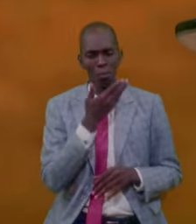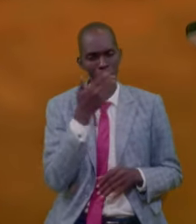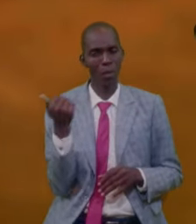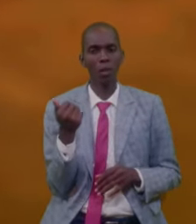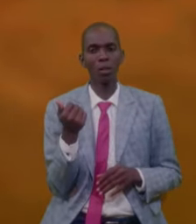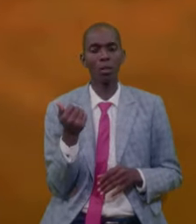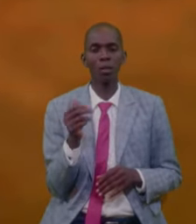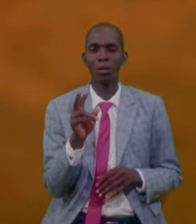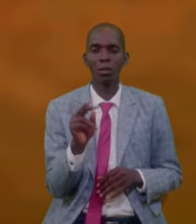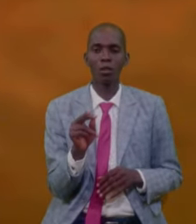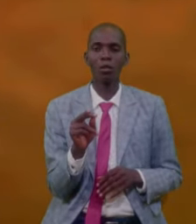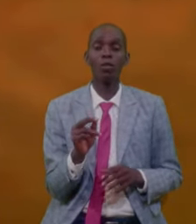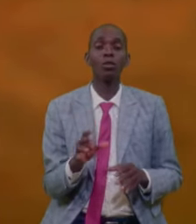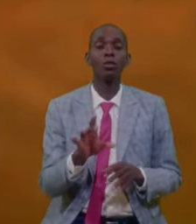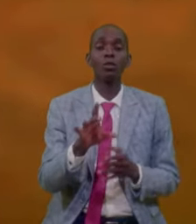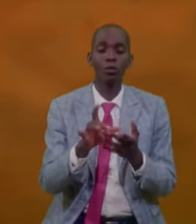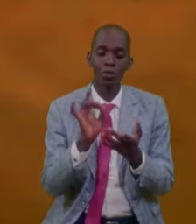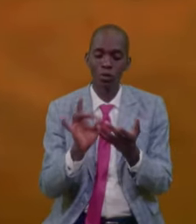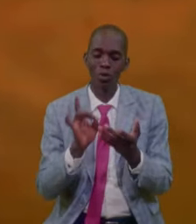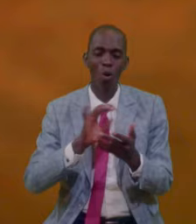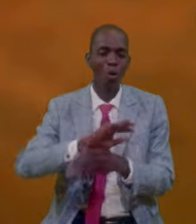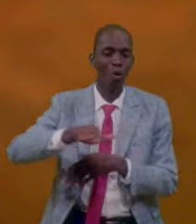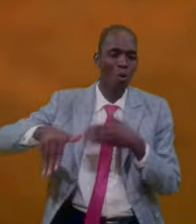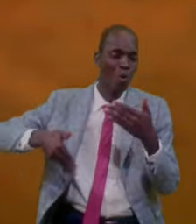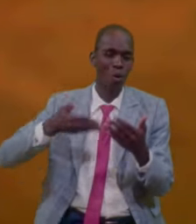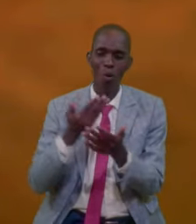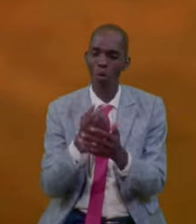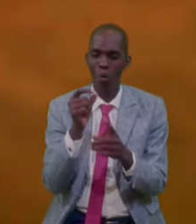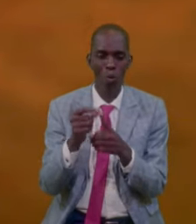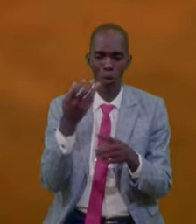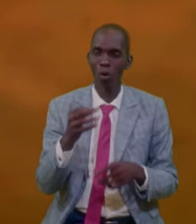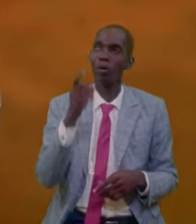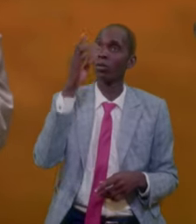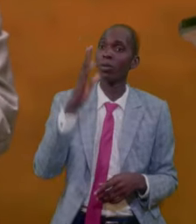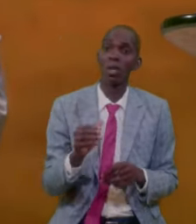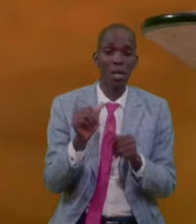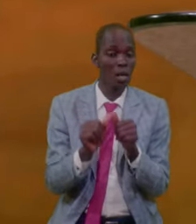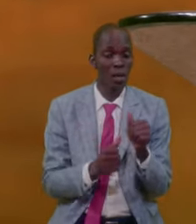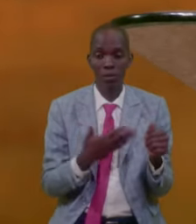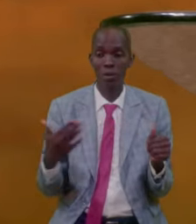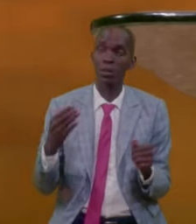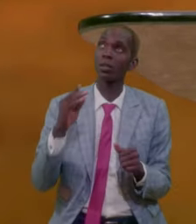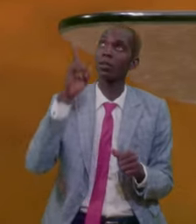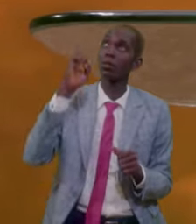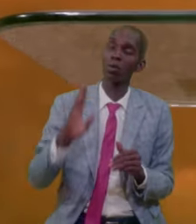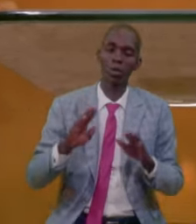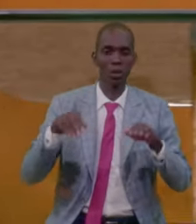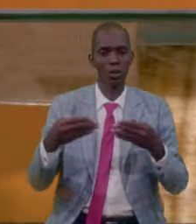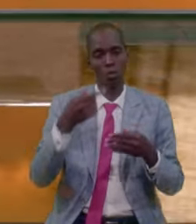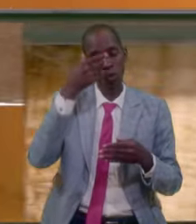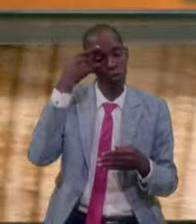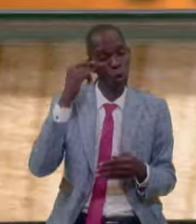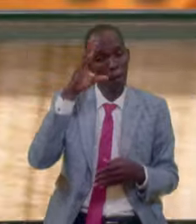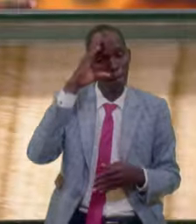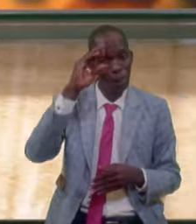whole word of God. Everything he has given us. Man shall not live by bread alone,